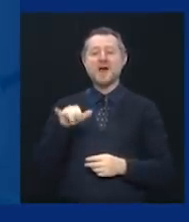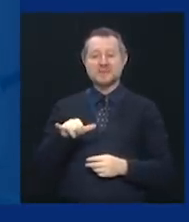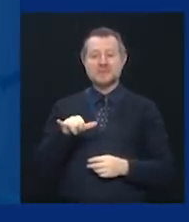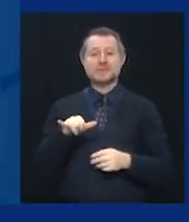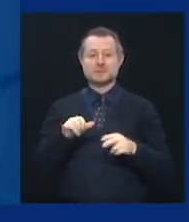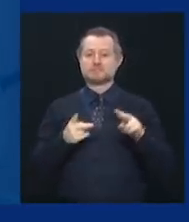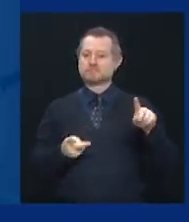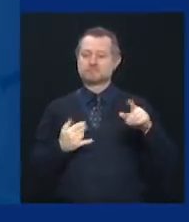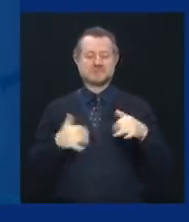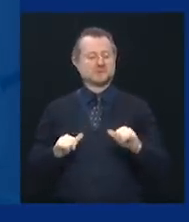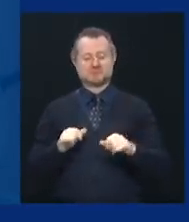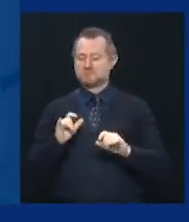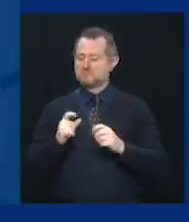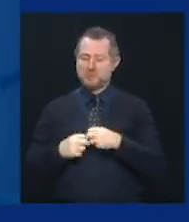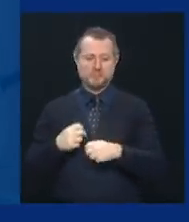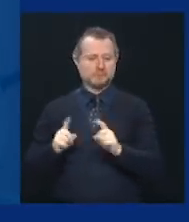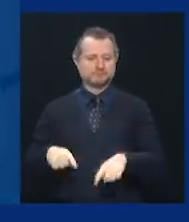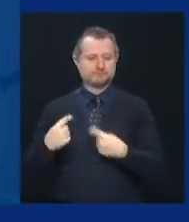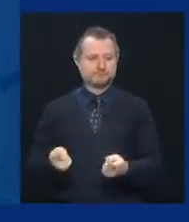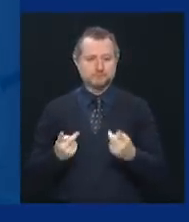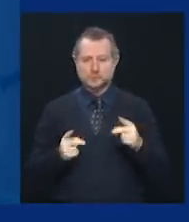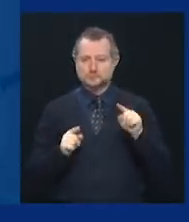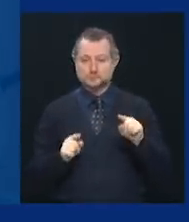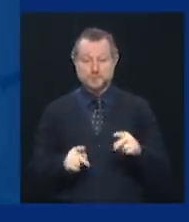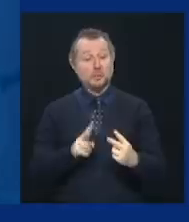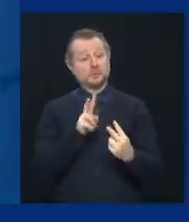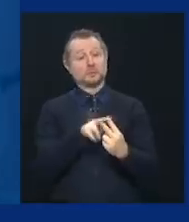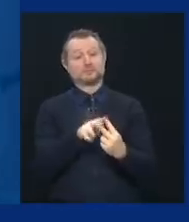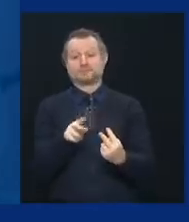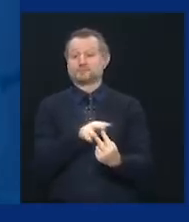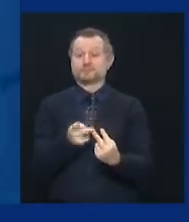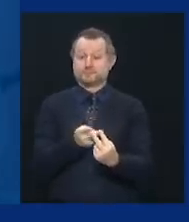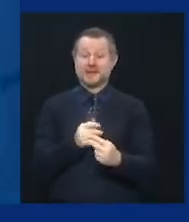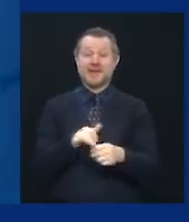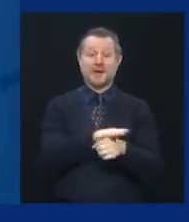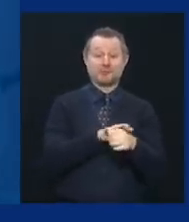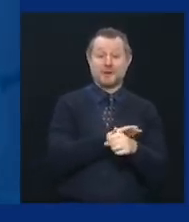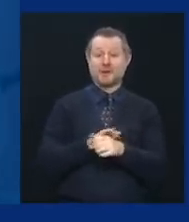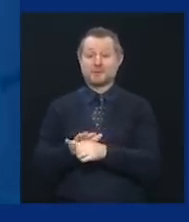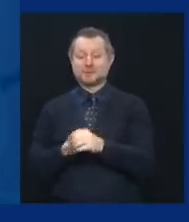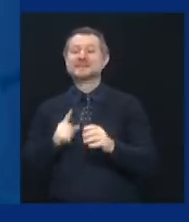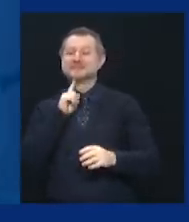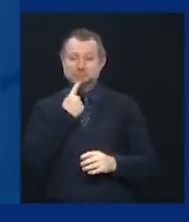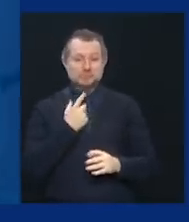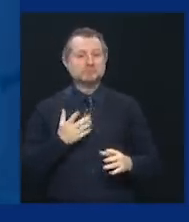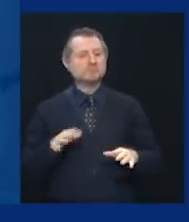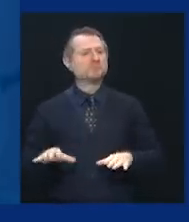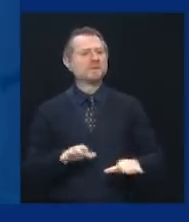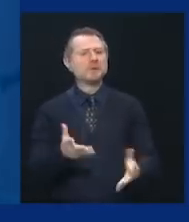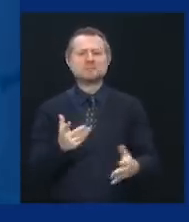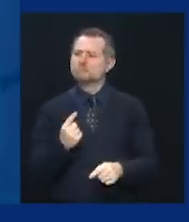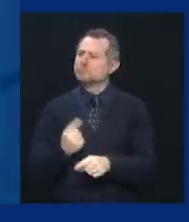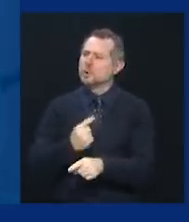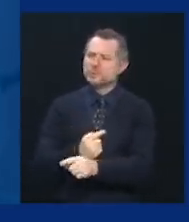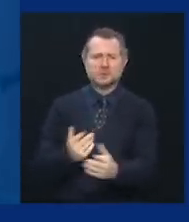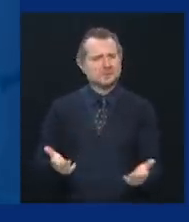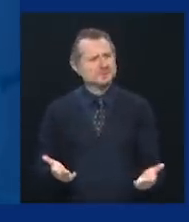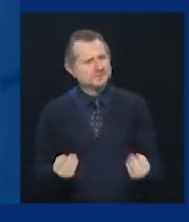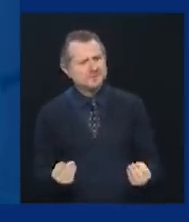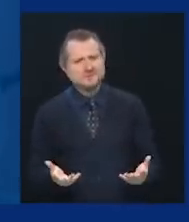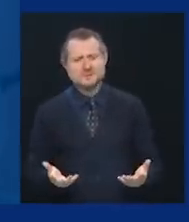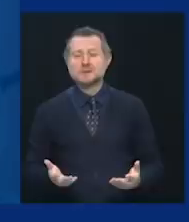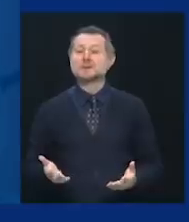again, if you are in those areas of the state, take it seriously. And you should be using